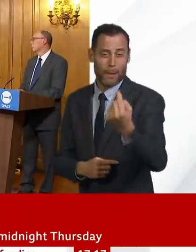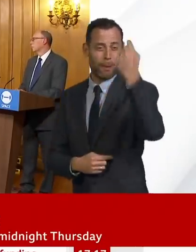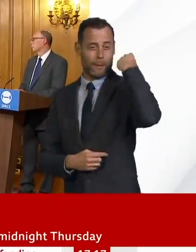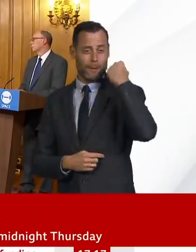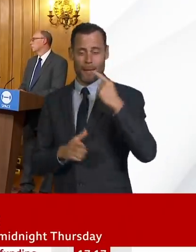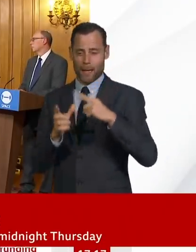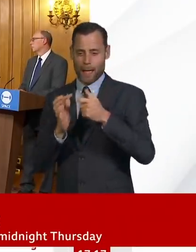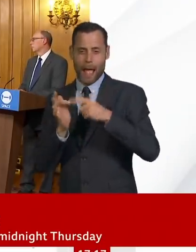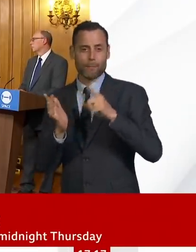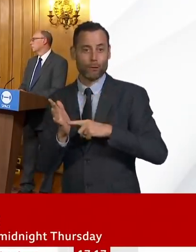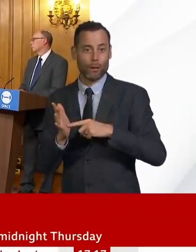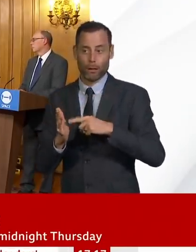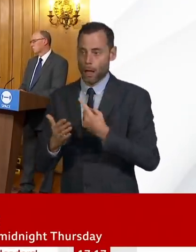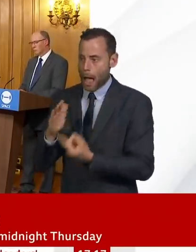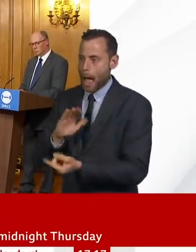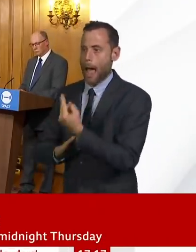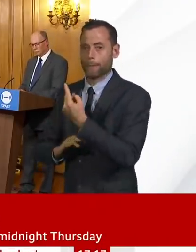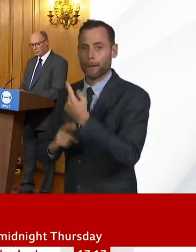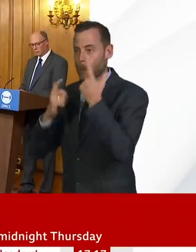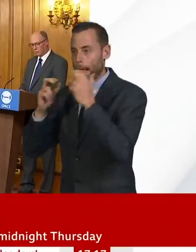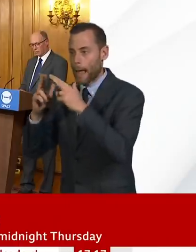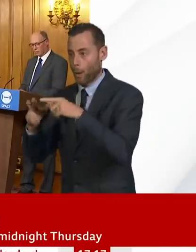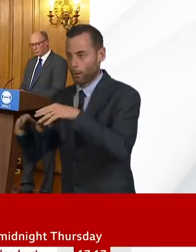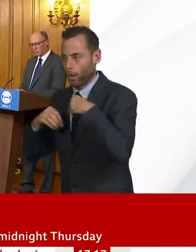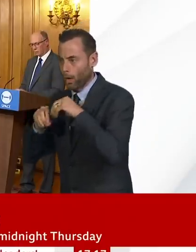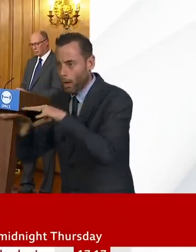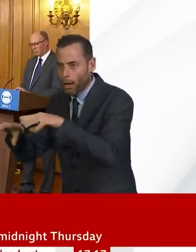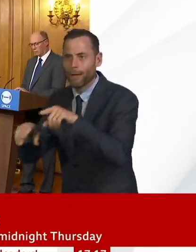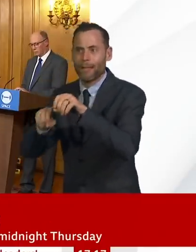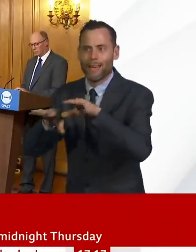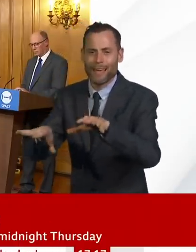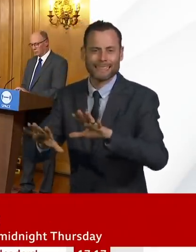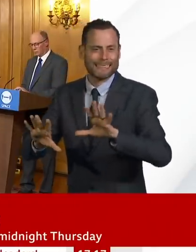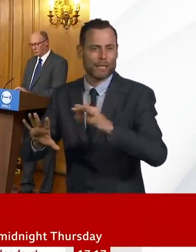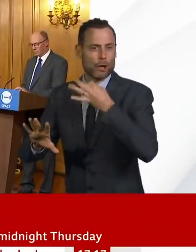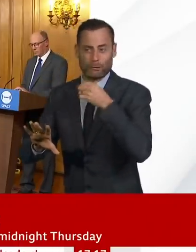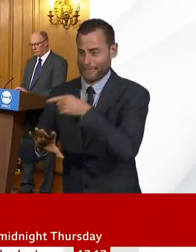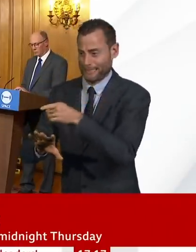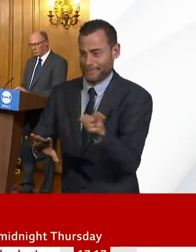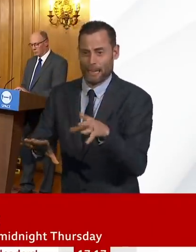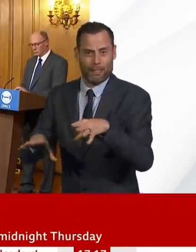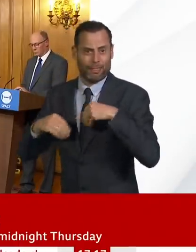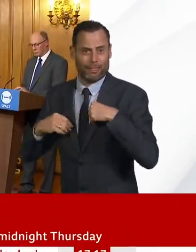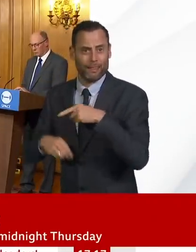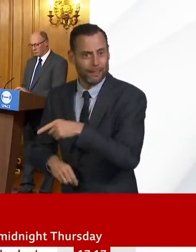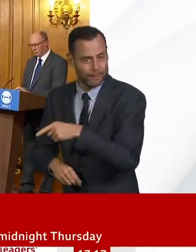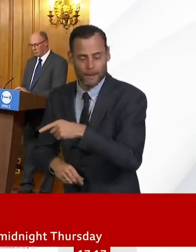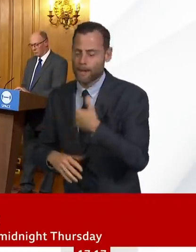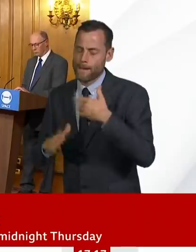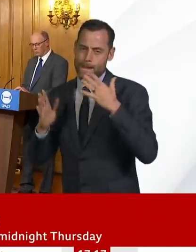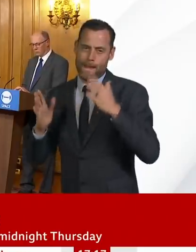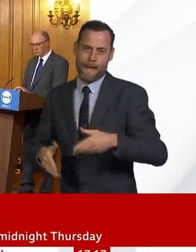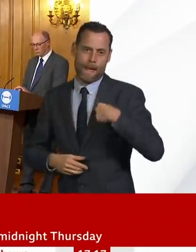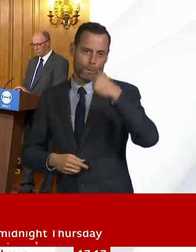so we have had to take some steps to protect elderly residents from the possibility of infection by